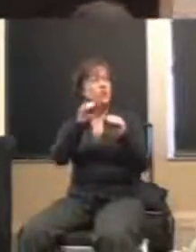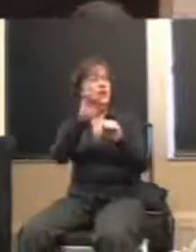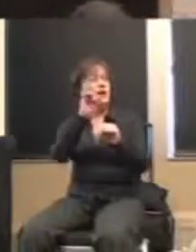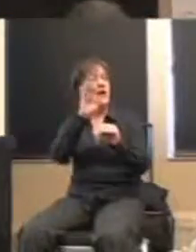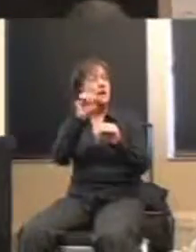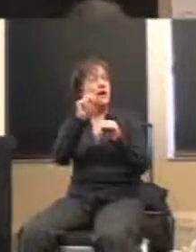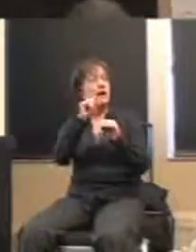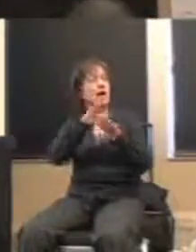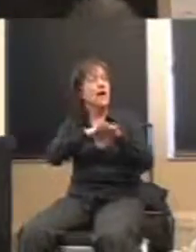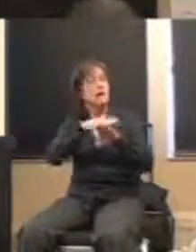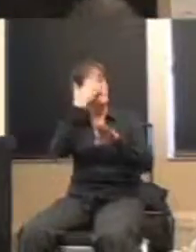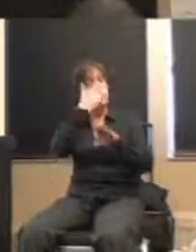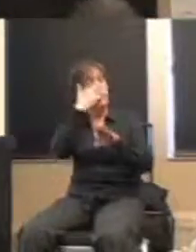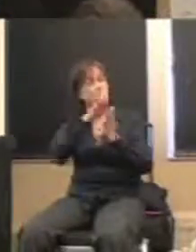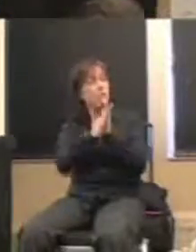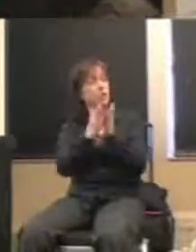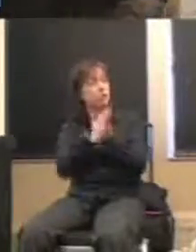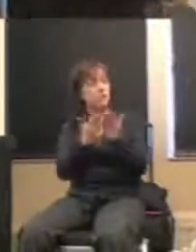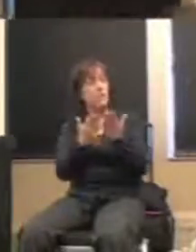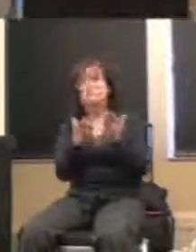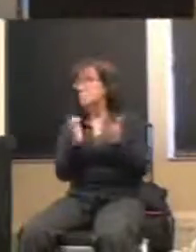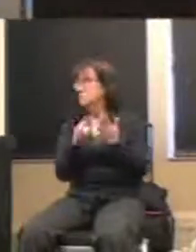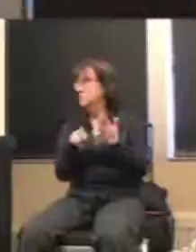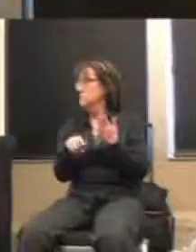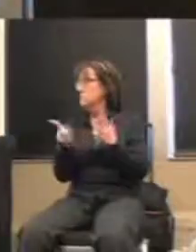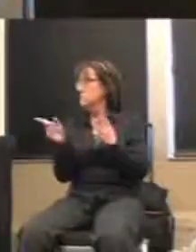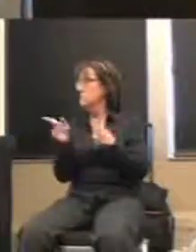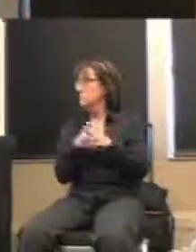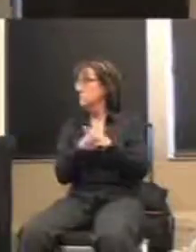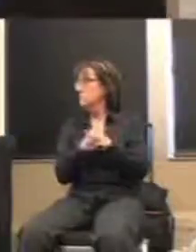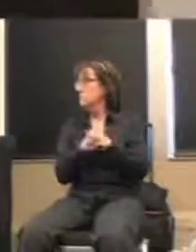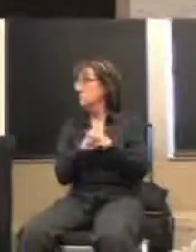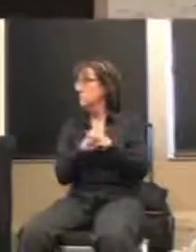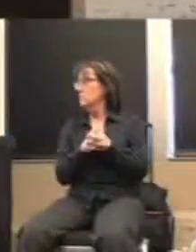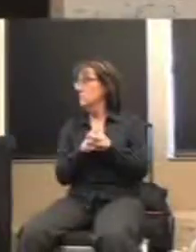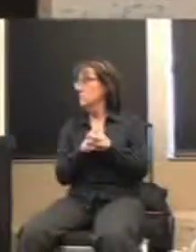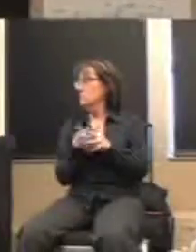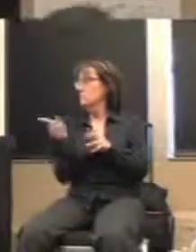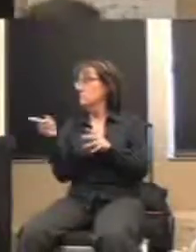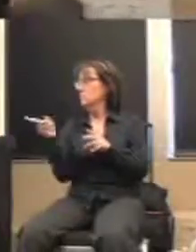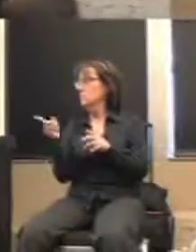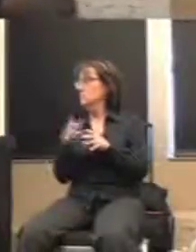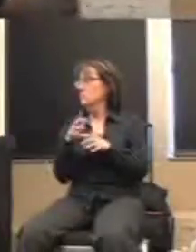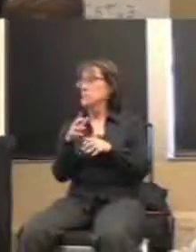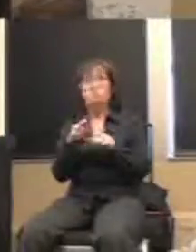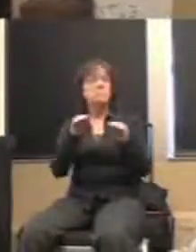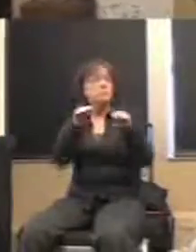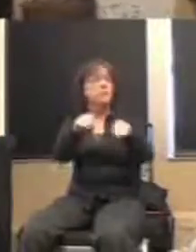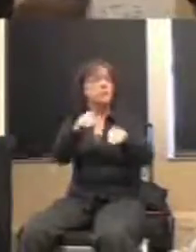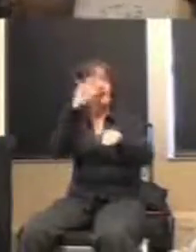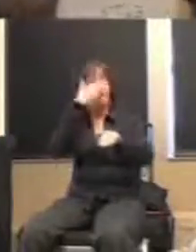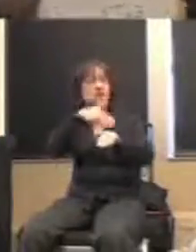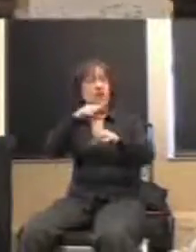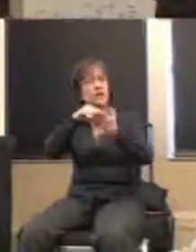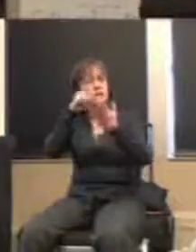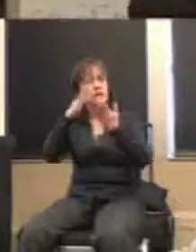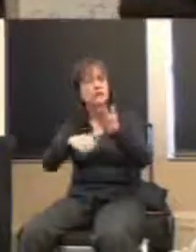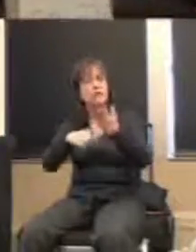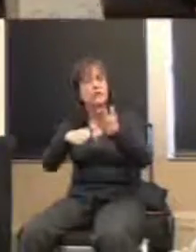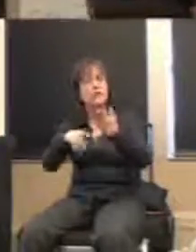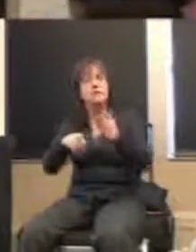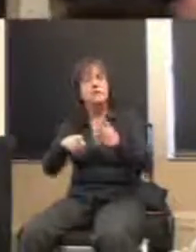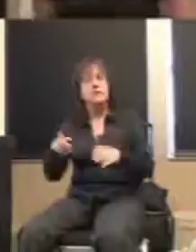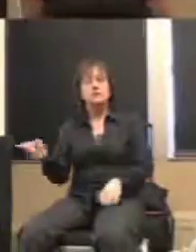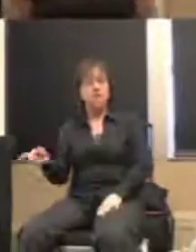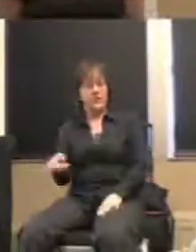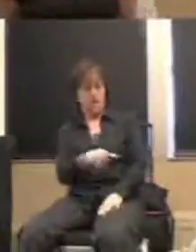the book, just like so. And we put the book in front of the student. And so then the student is directed to pick